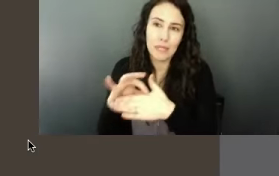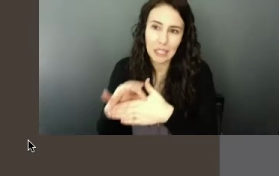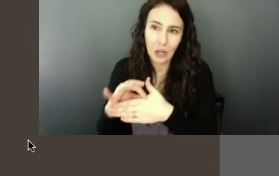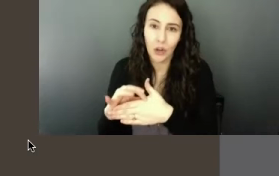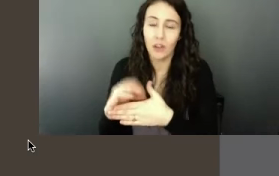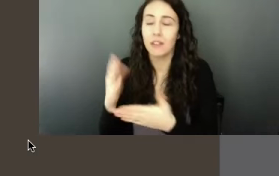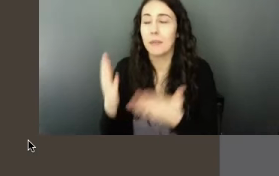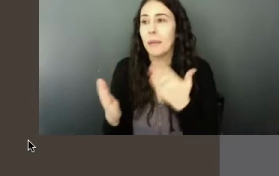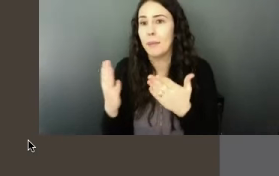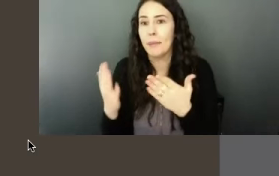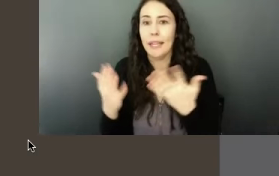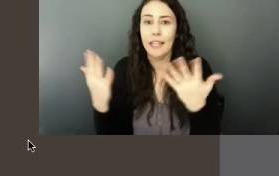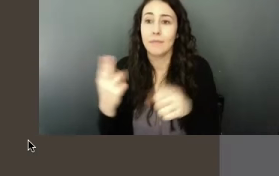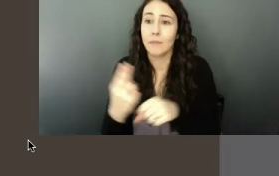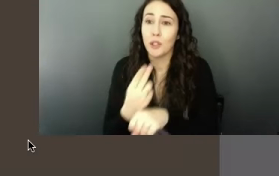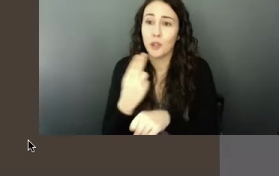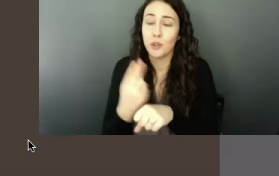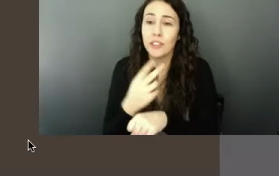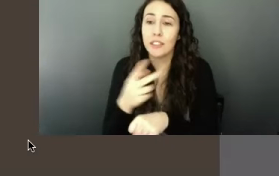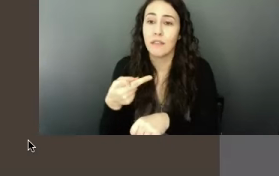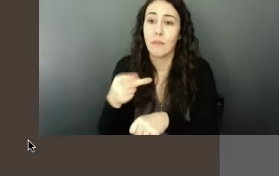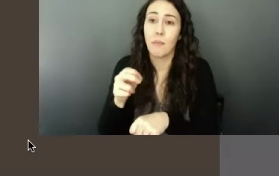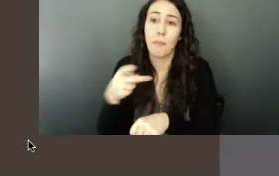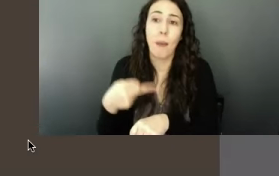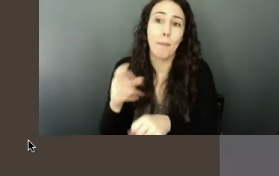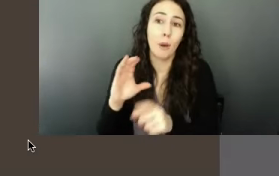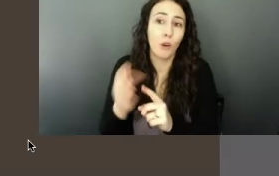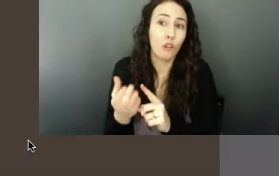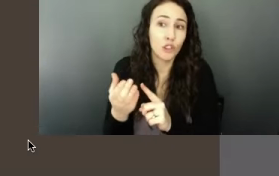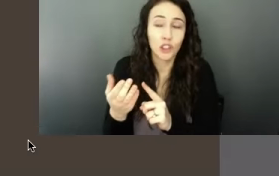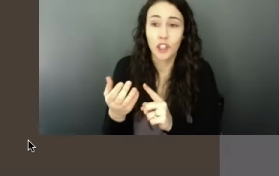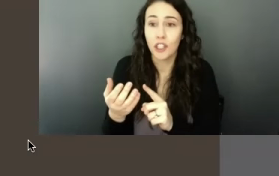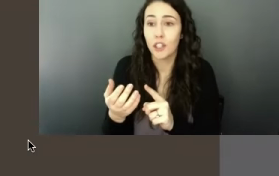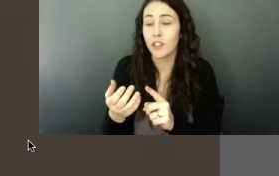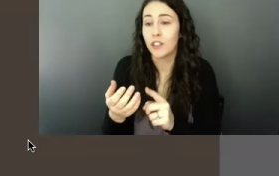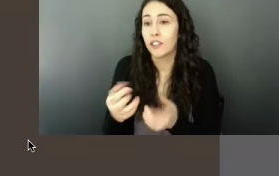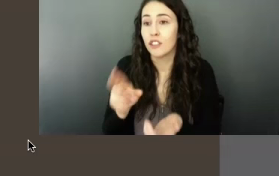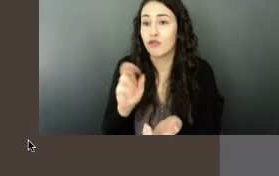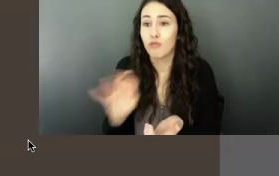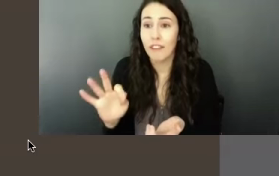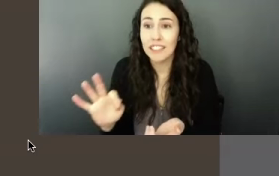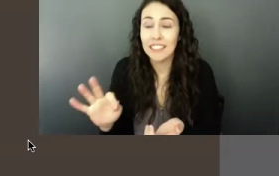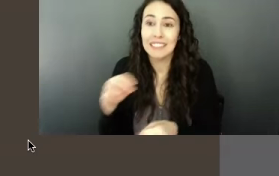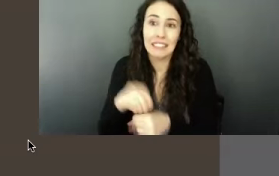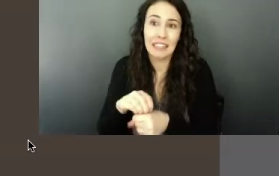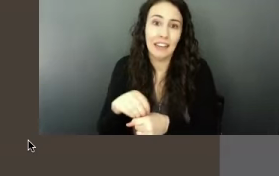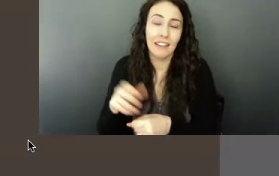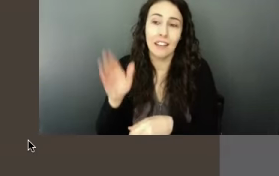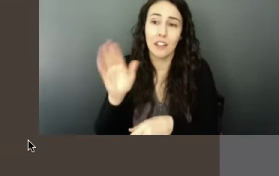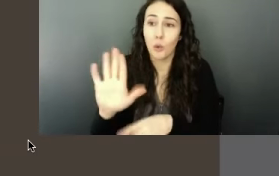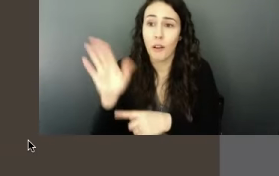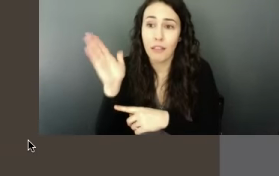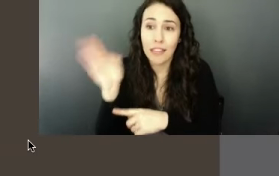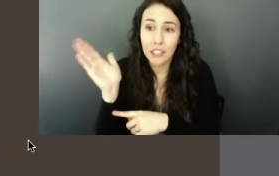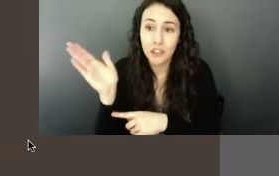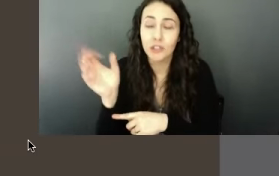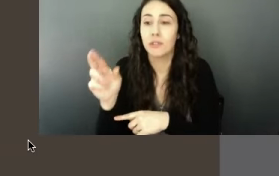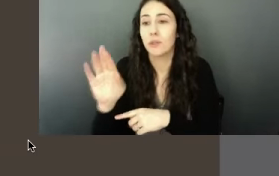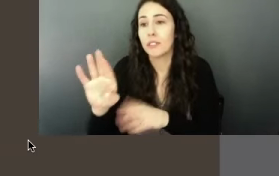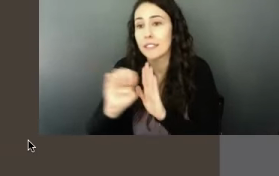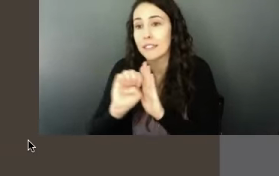from, using pop culture references in your lectures or in your